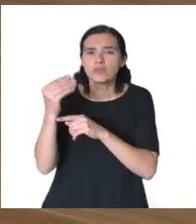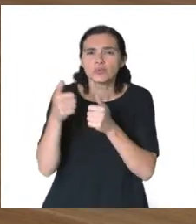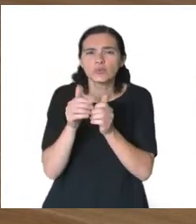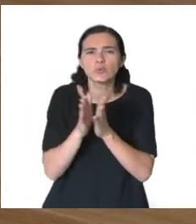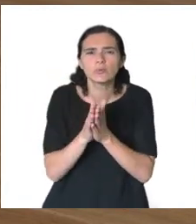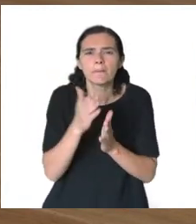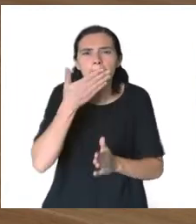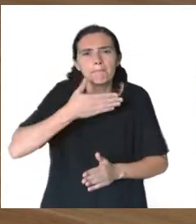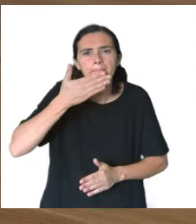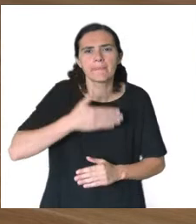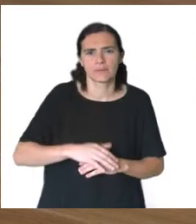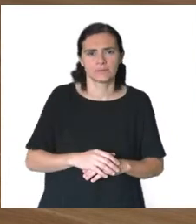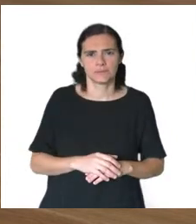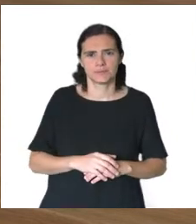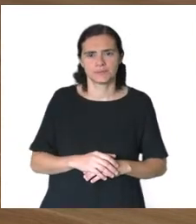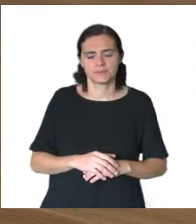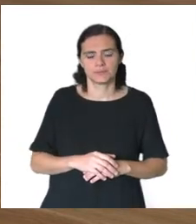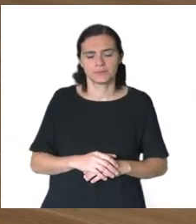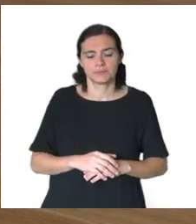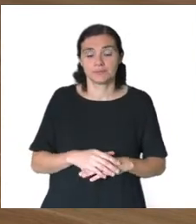All the pieces are white.